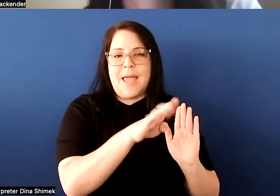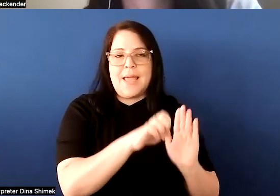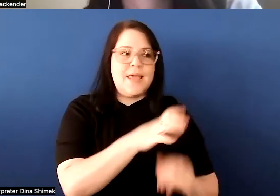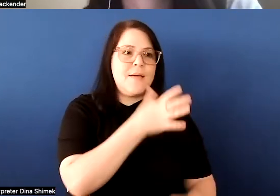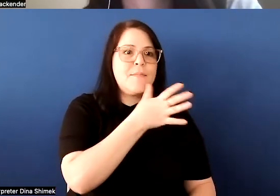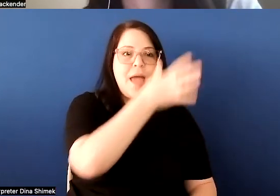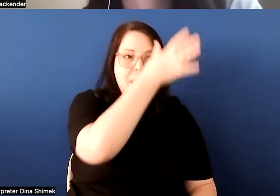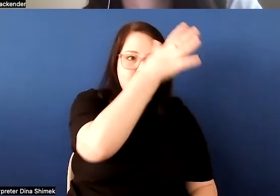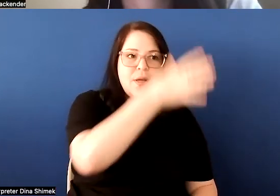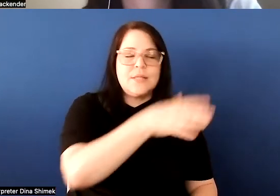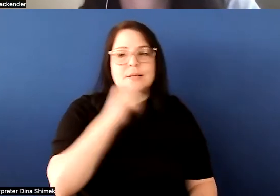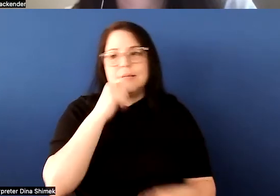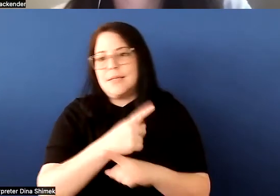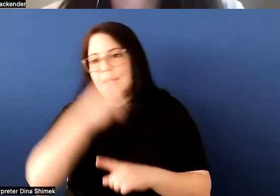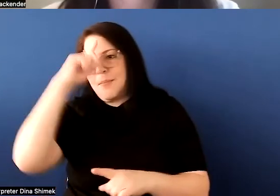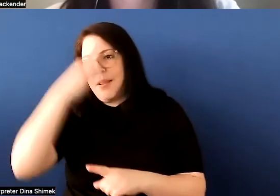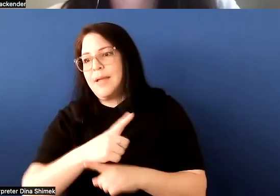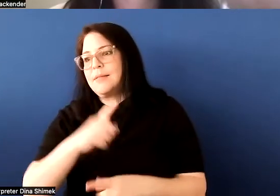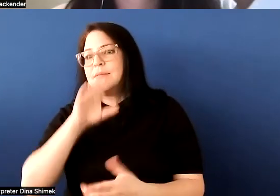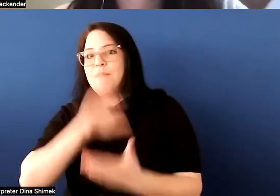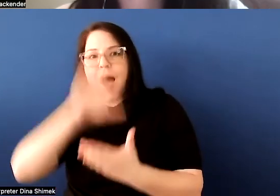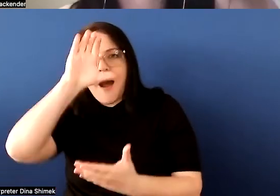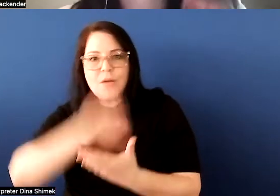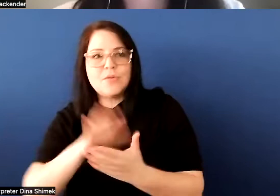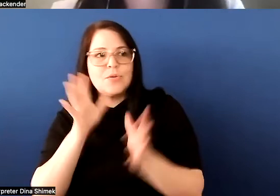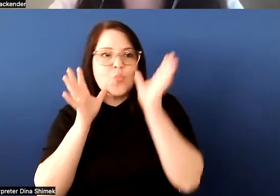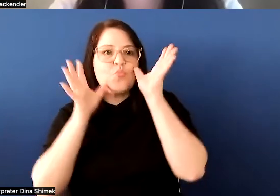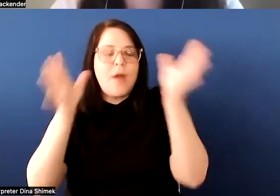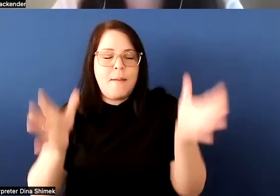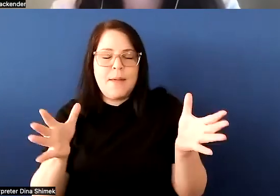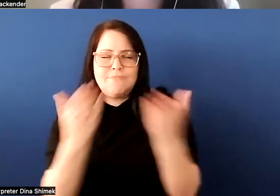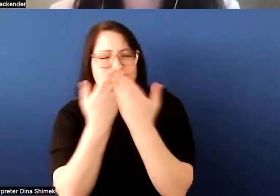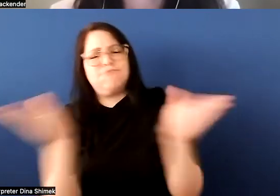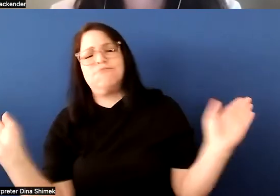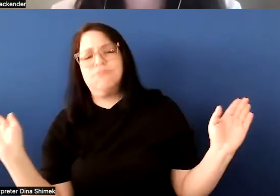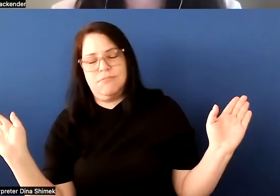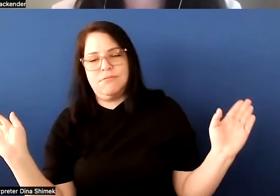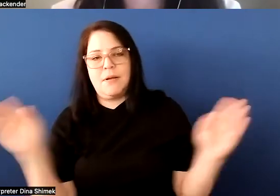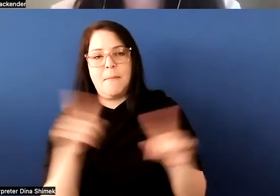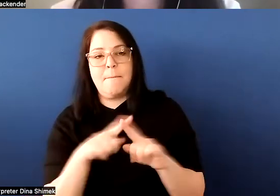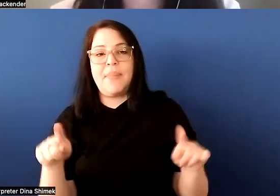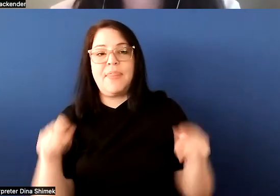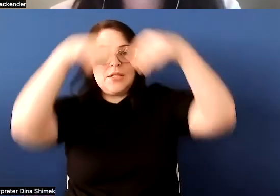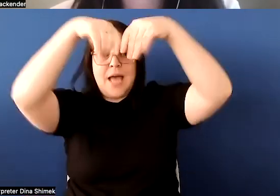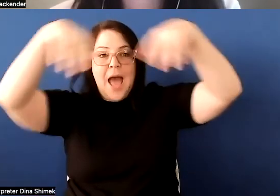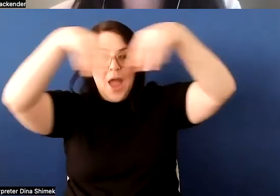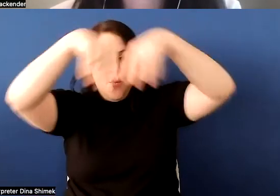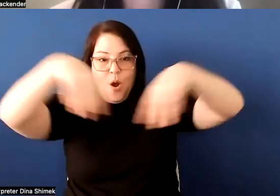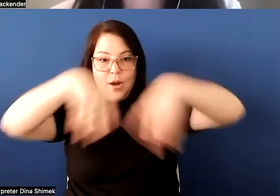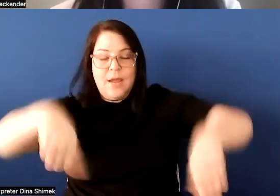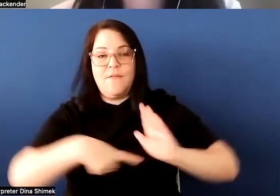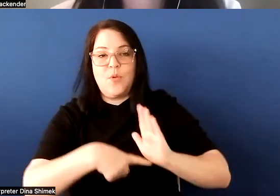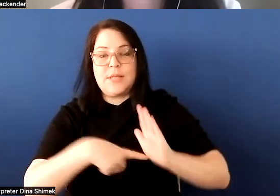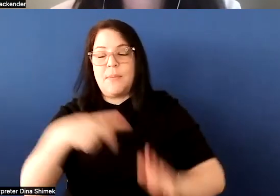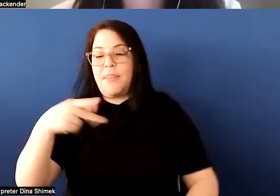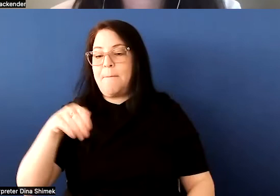spouse, sibling, grandparent. So it's pretty broad, but it is a hierarchy. So for example, if a representative payee